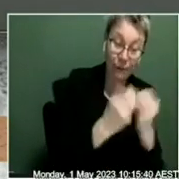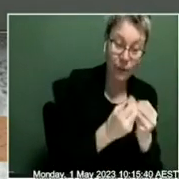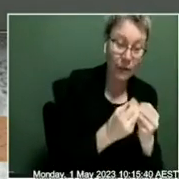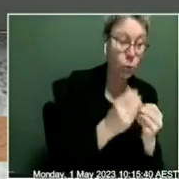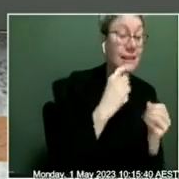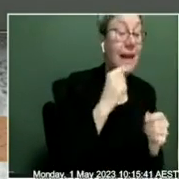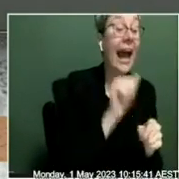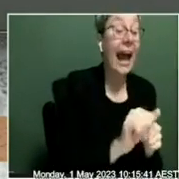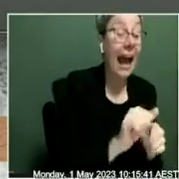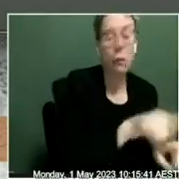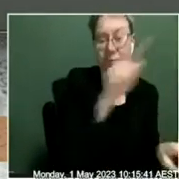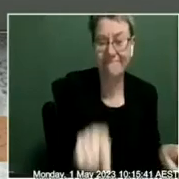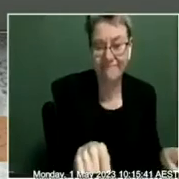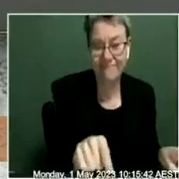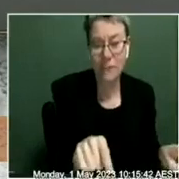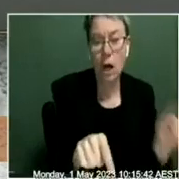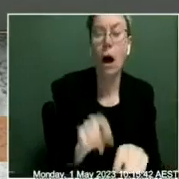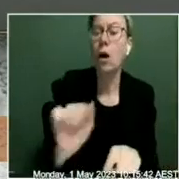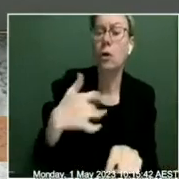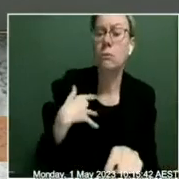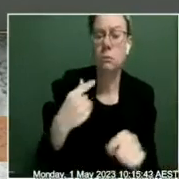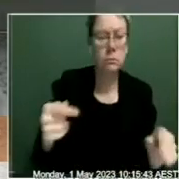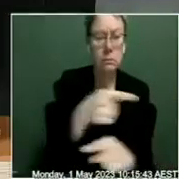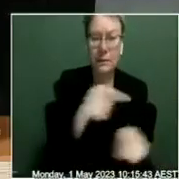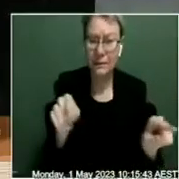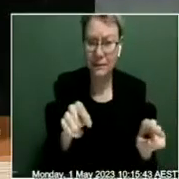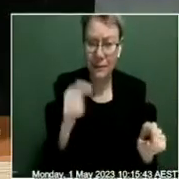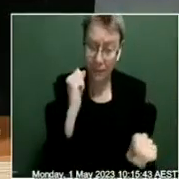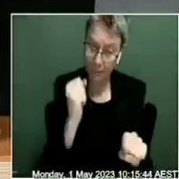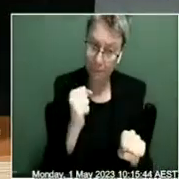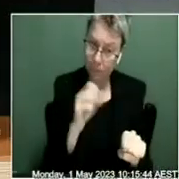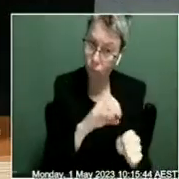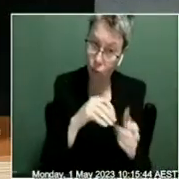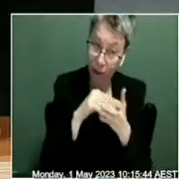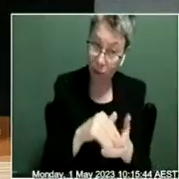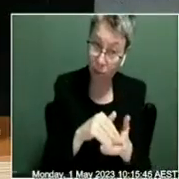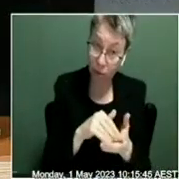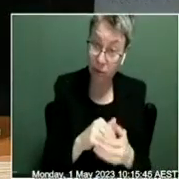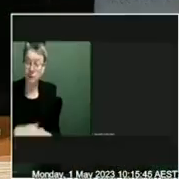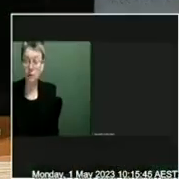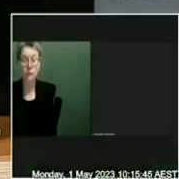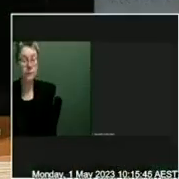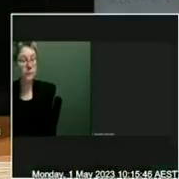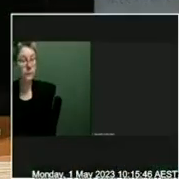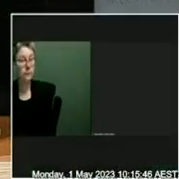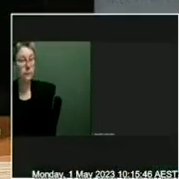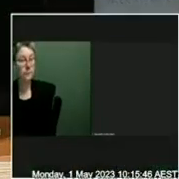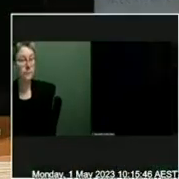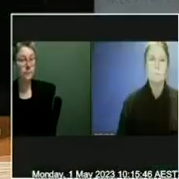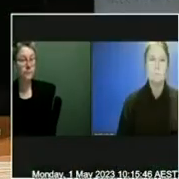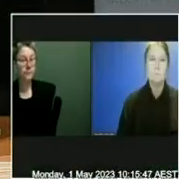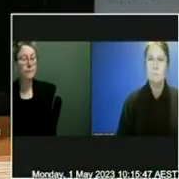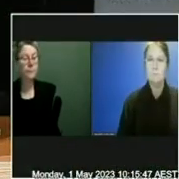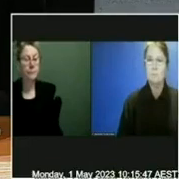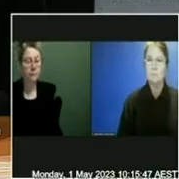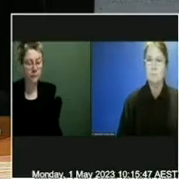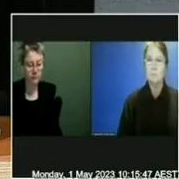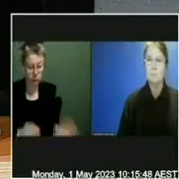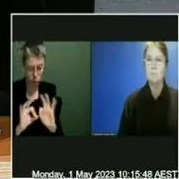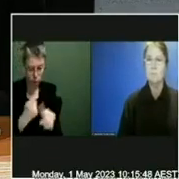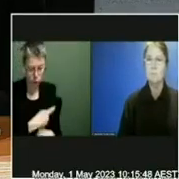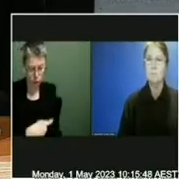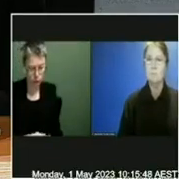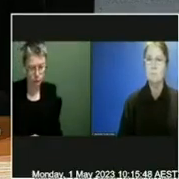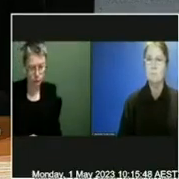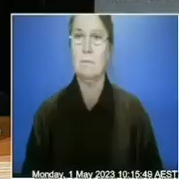Government does structure itself in a way that means that there are portfolios with specific responsibilities. I would say